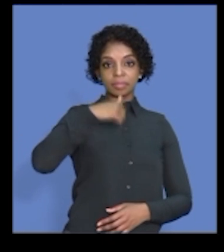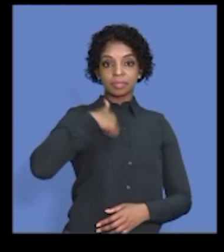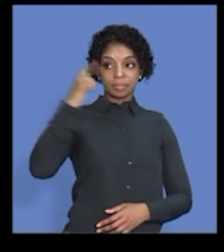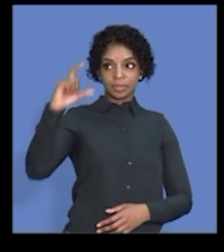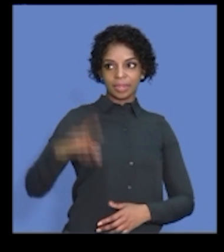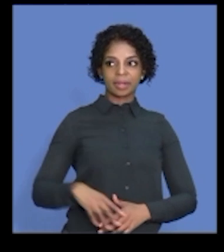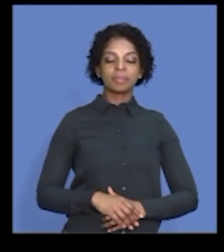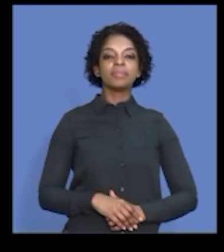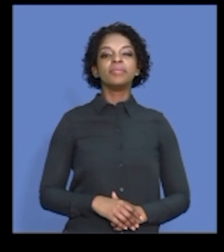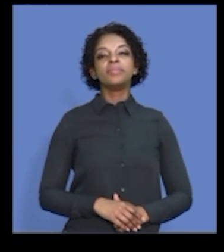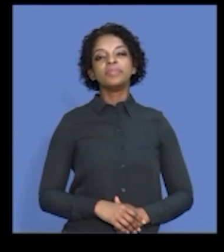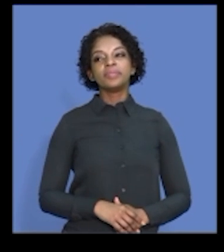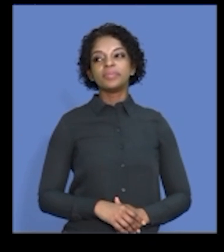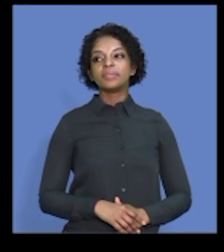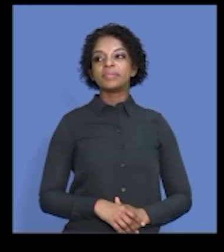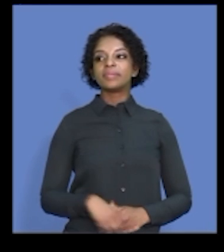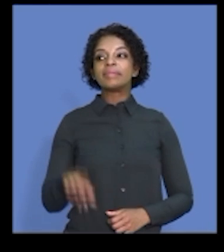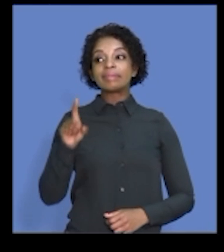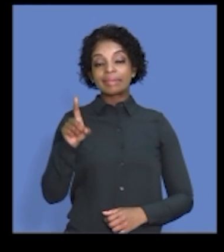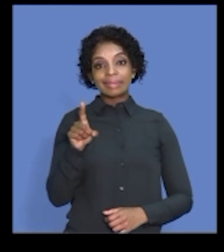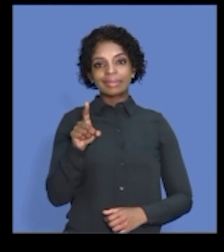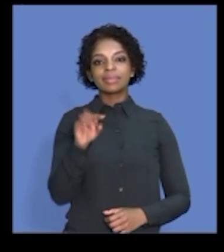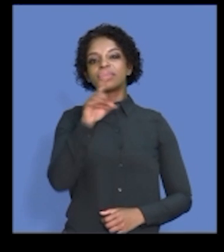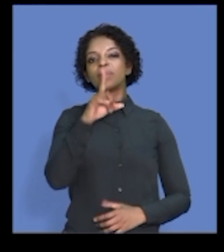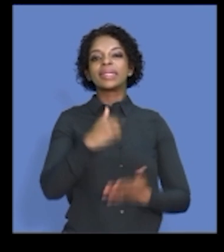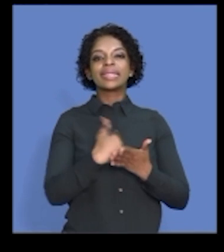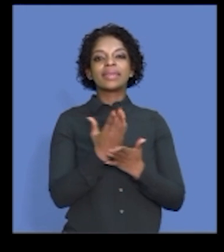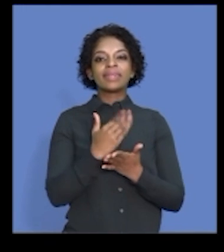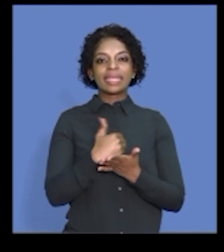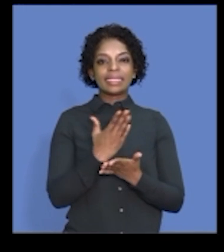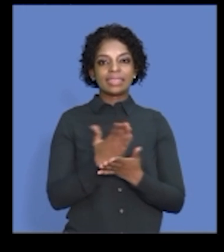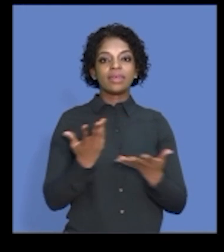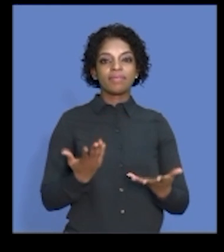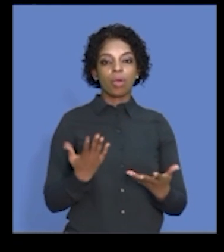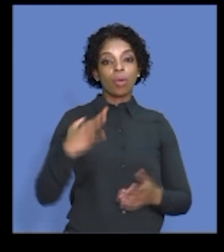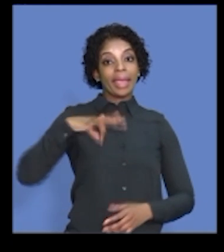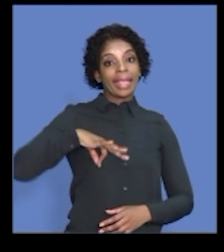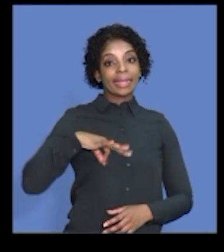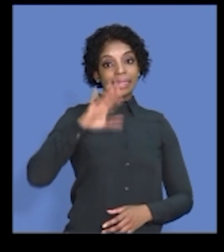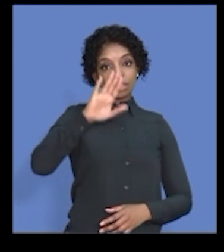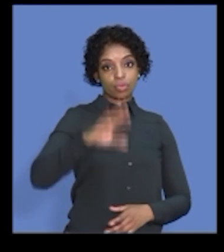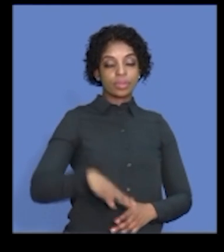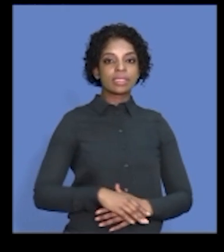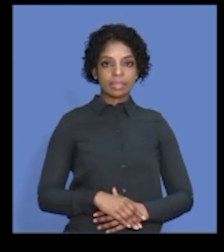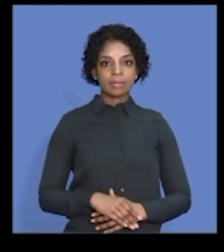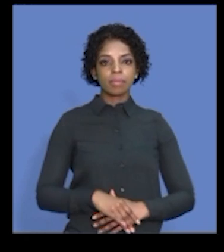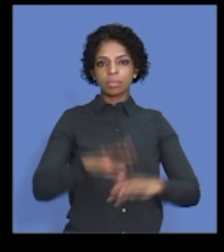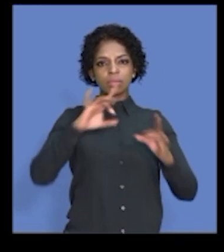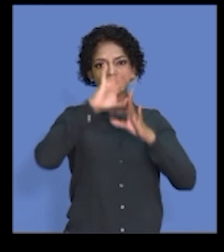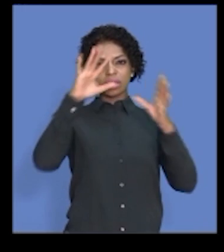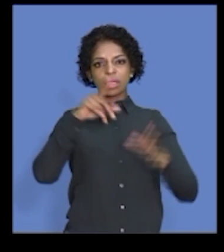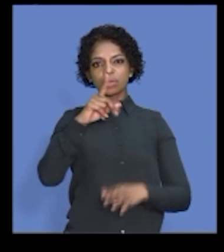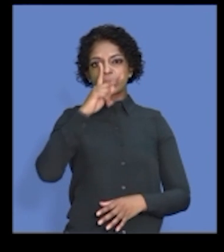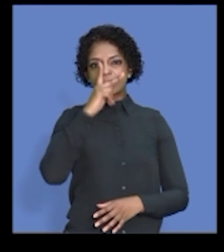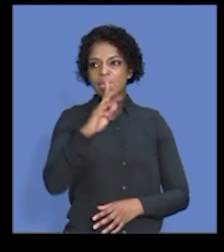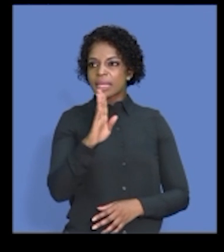just check it out so we have the right figure. You take your dividends over your earnings, and clearly you can see that